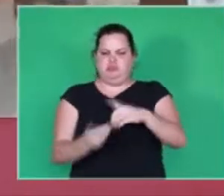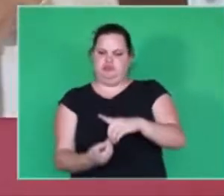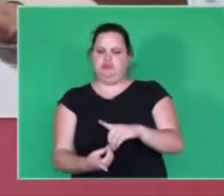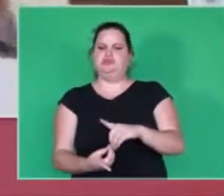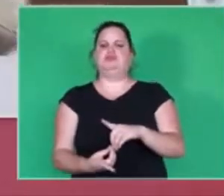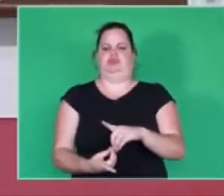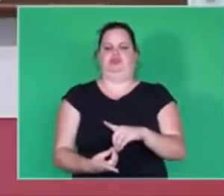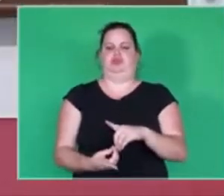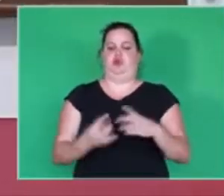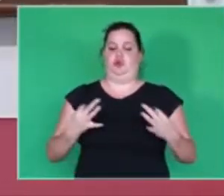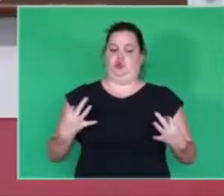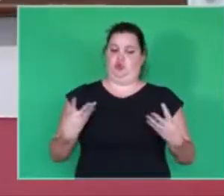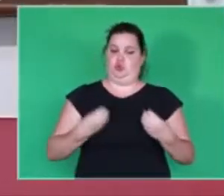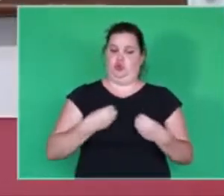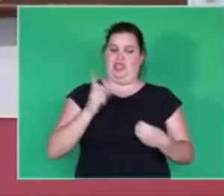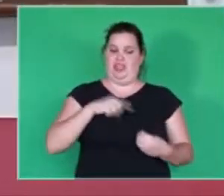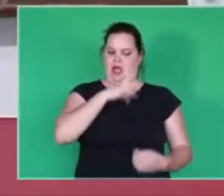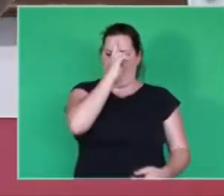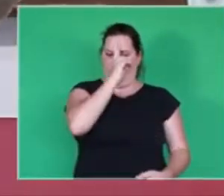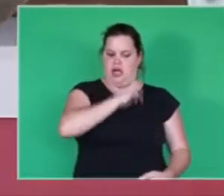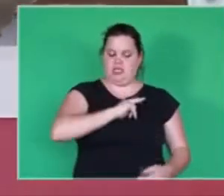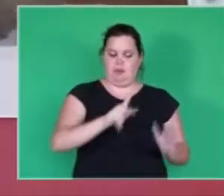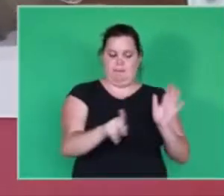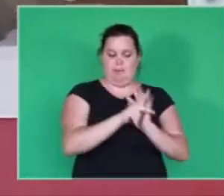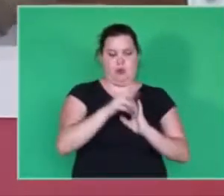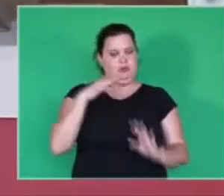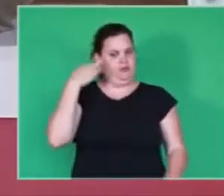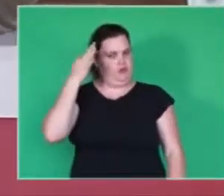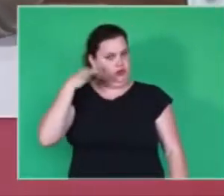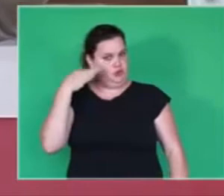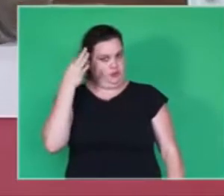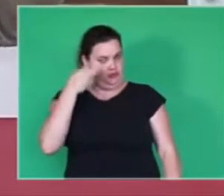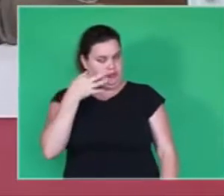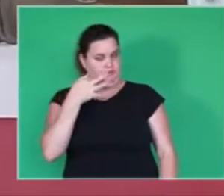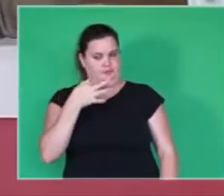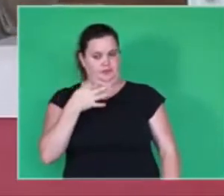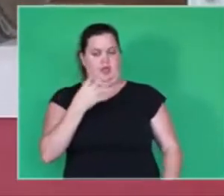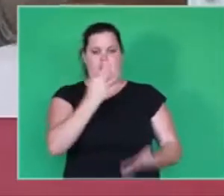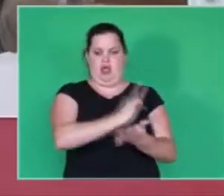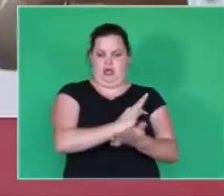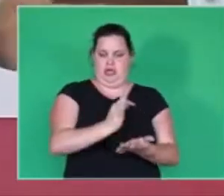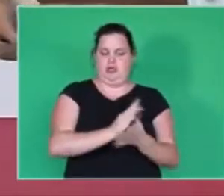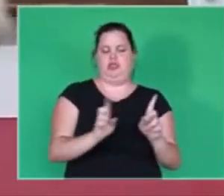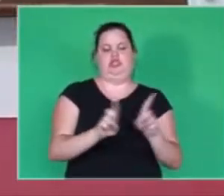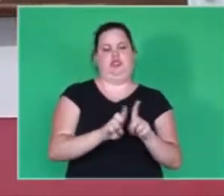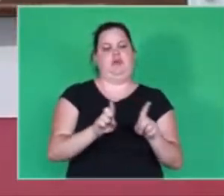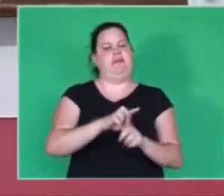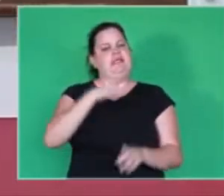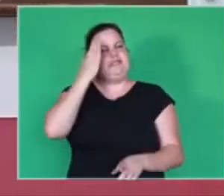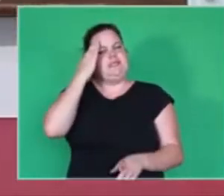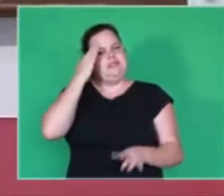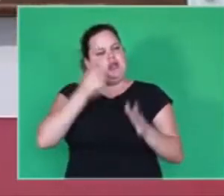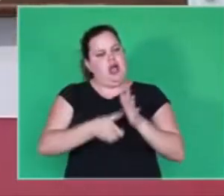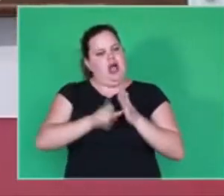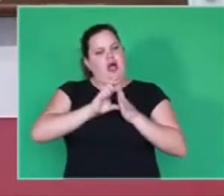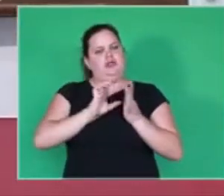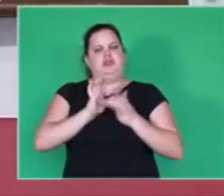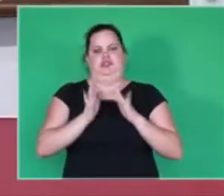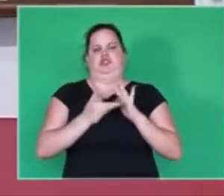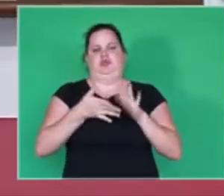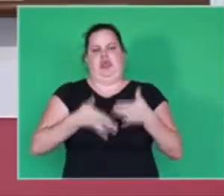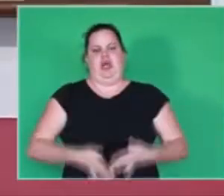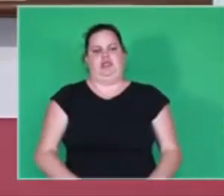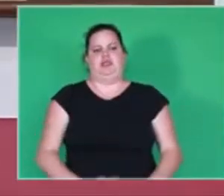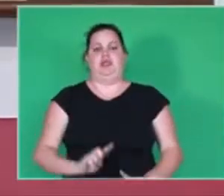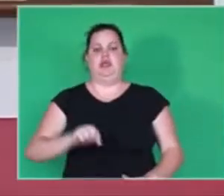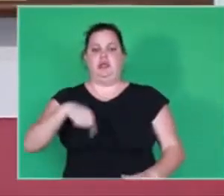everything that's in reason, there is philosophy. This was the theology that they understood before Jesus. Then